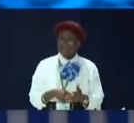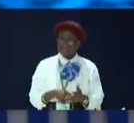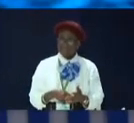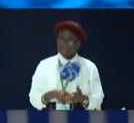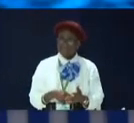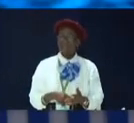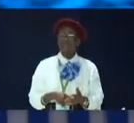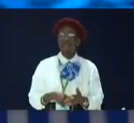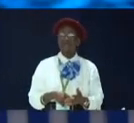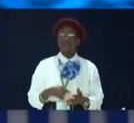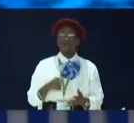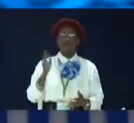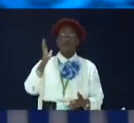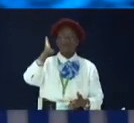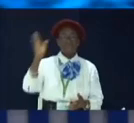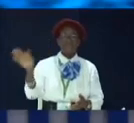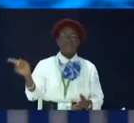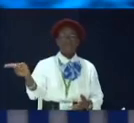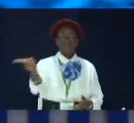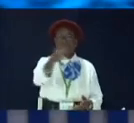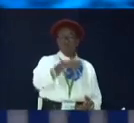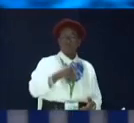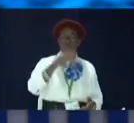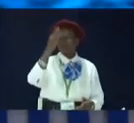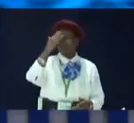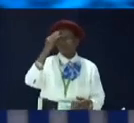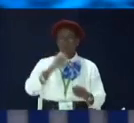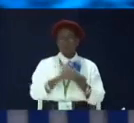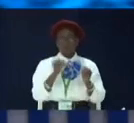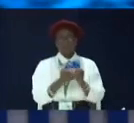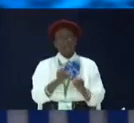o. Number 1, akoko,